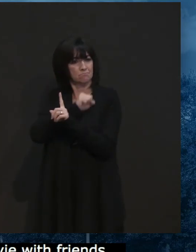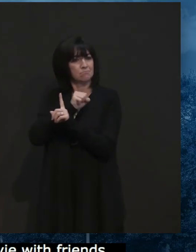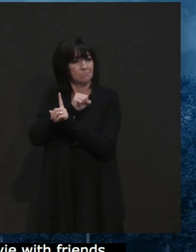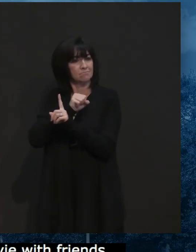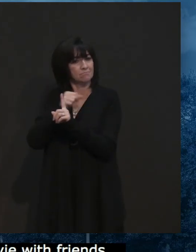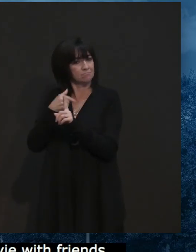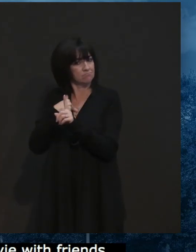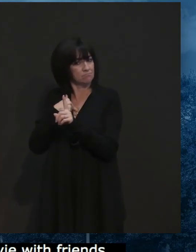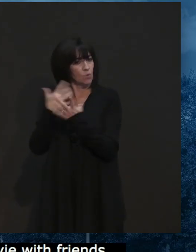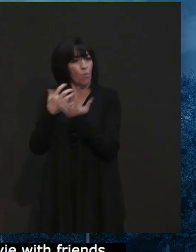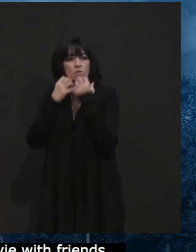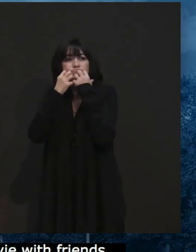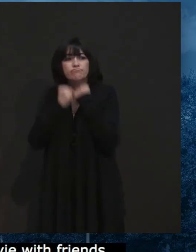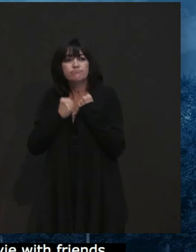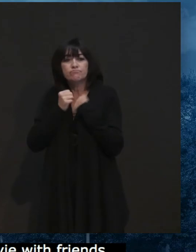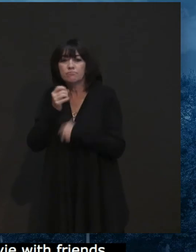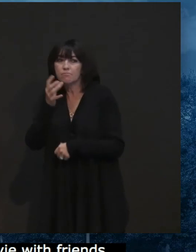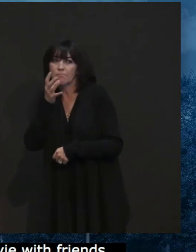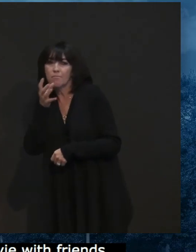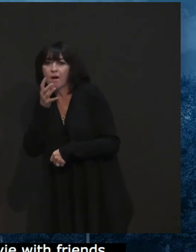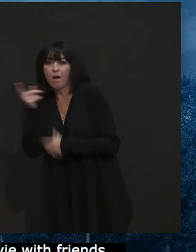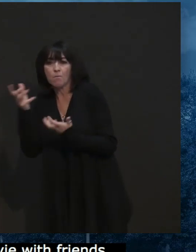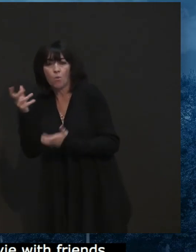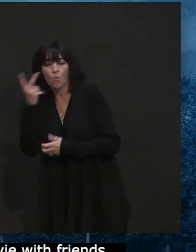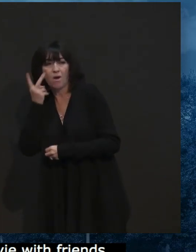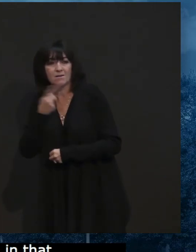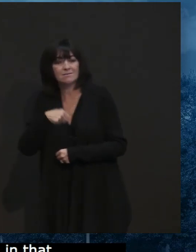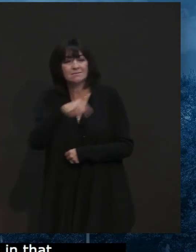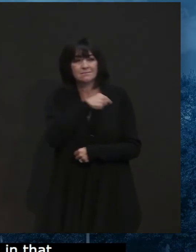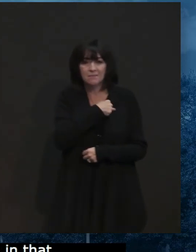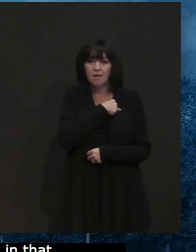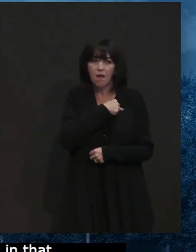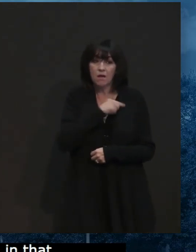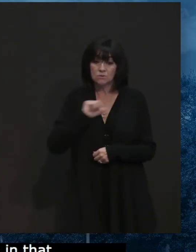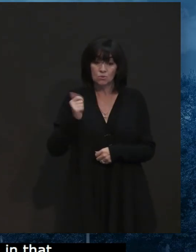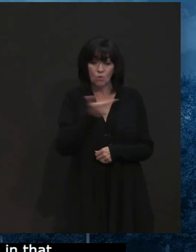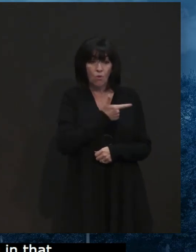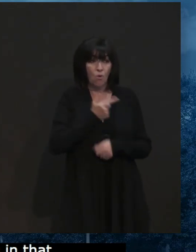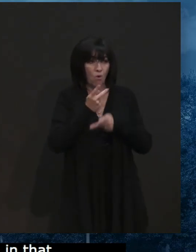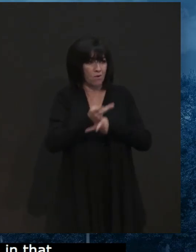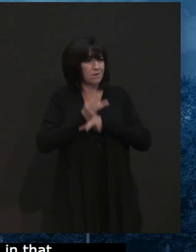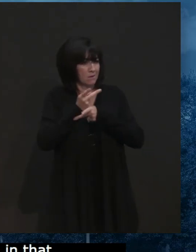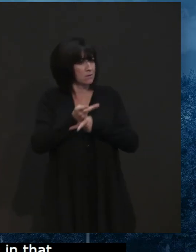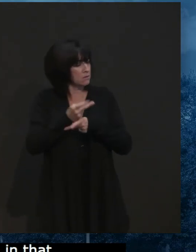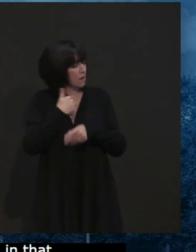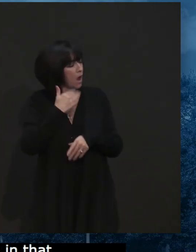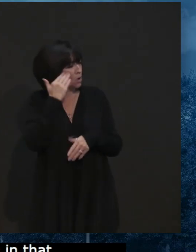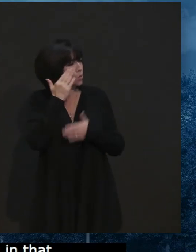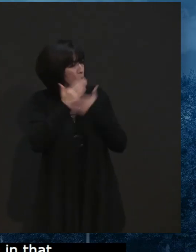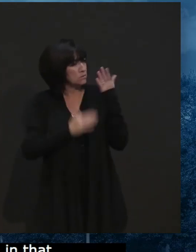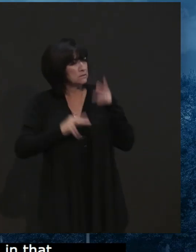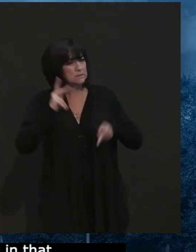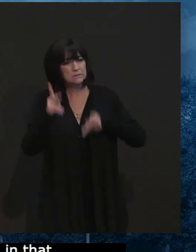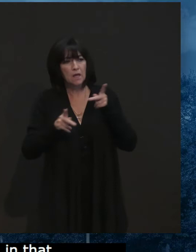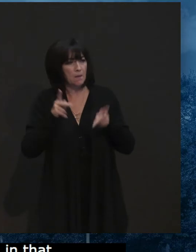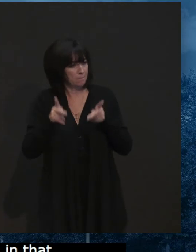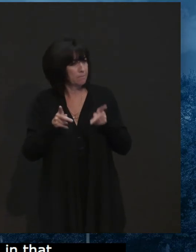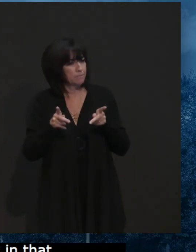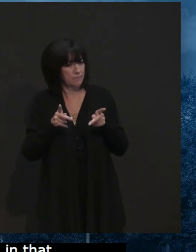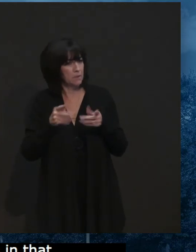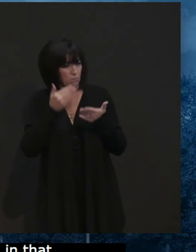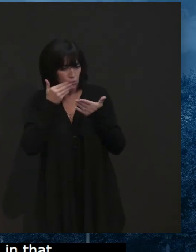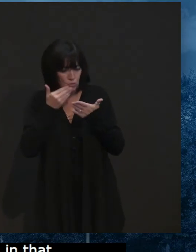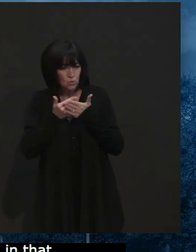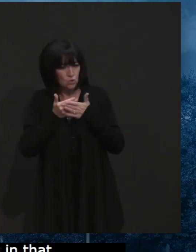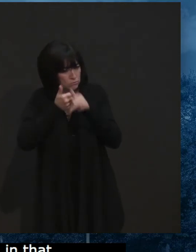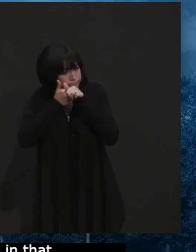to see us. And if everybody thinks about it in those terms, and people do, don't get me wrong, I think we have strong compliance,